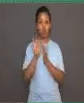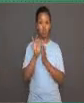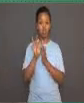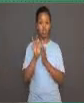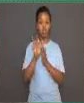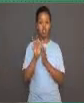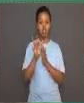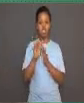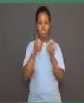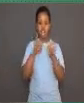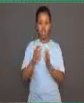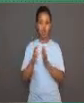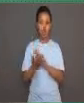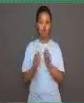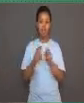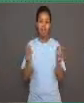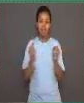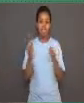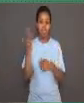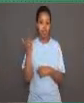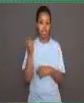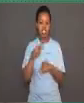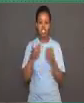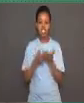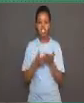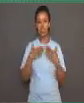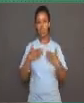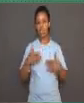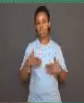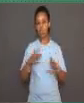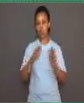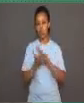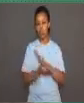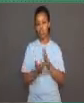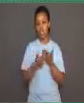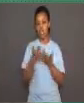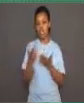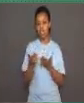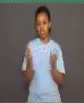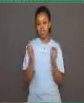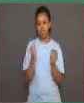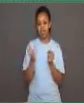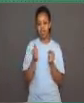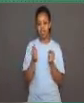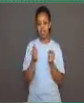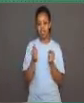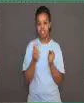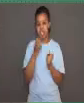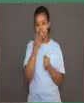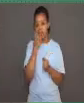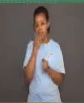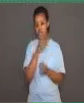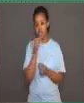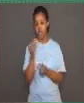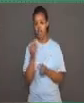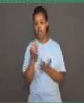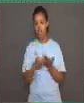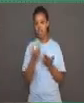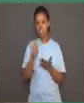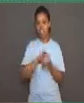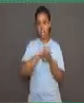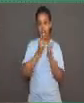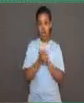much colder, and their body features adapted in order to help them adjust to the